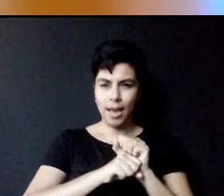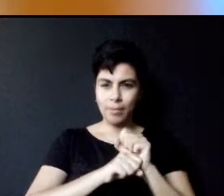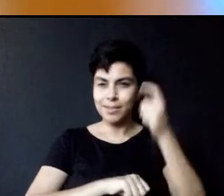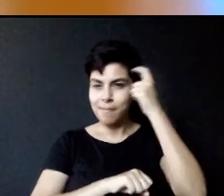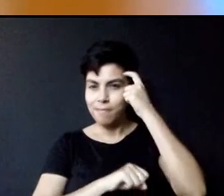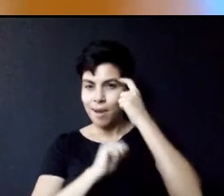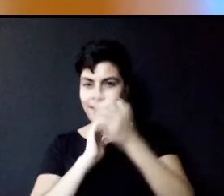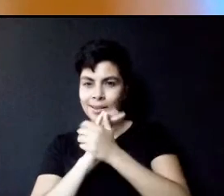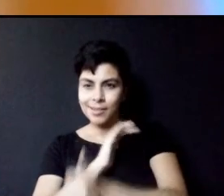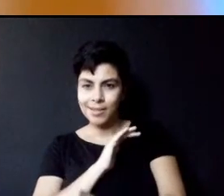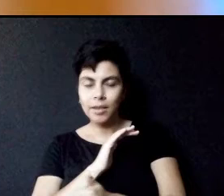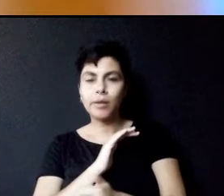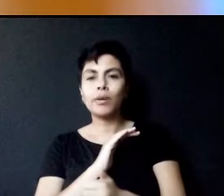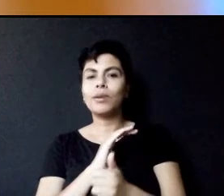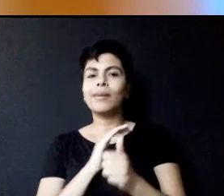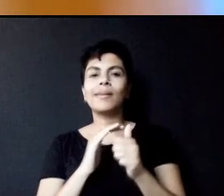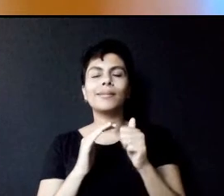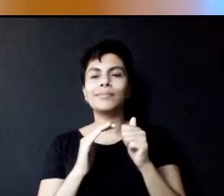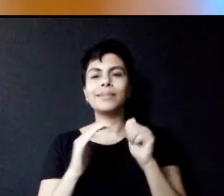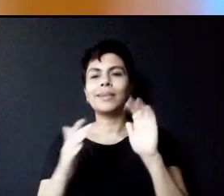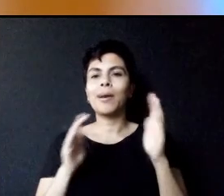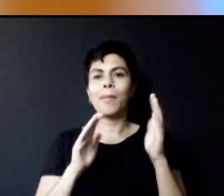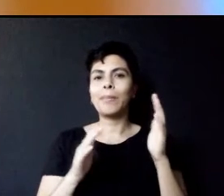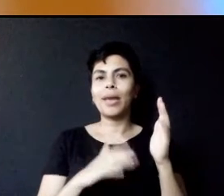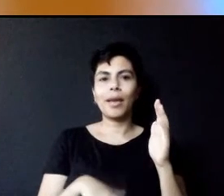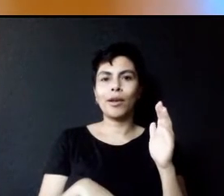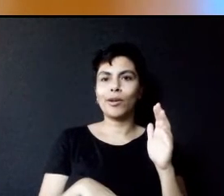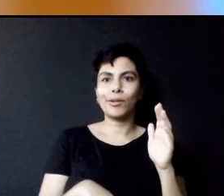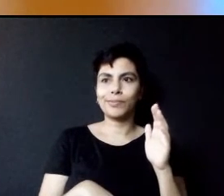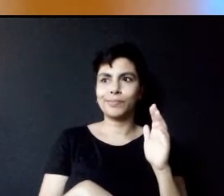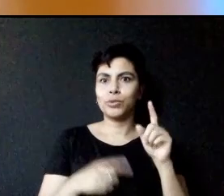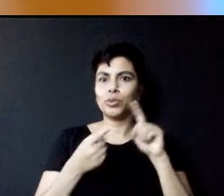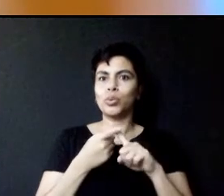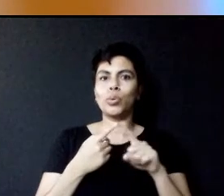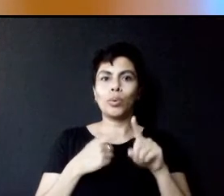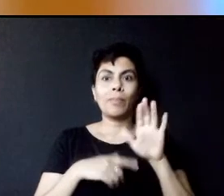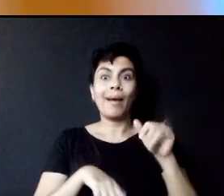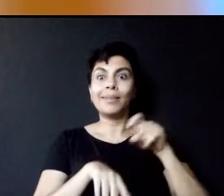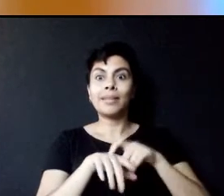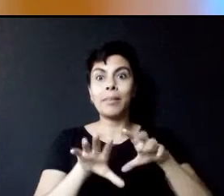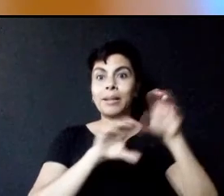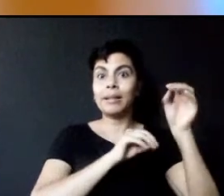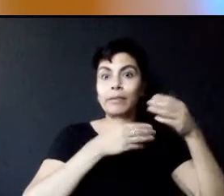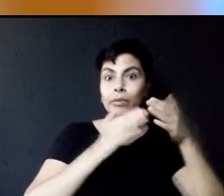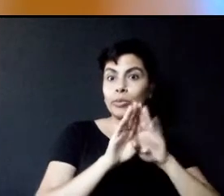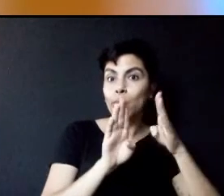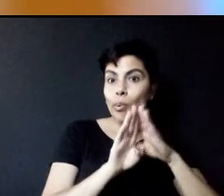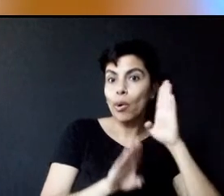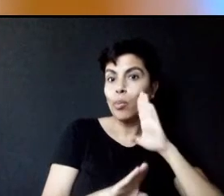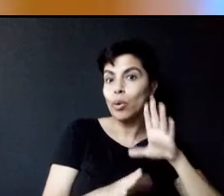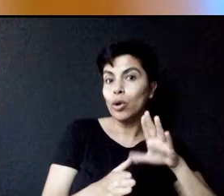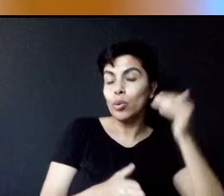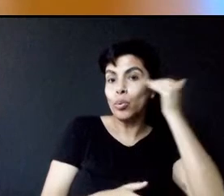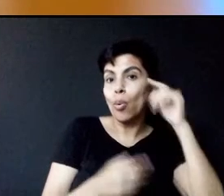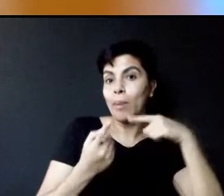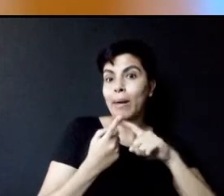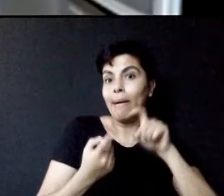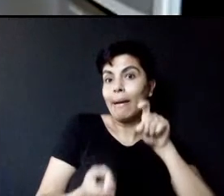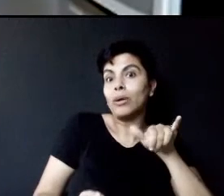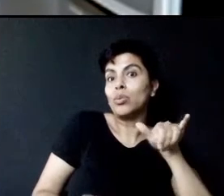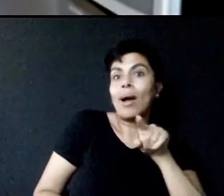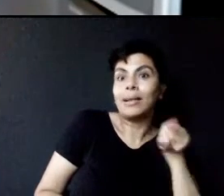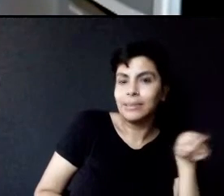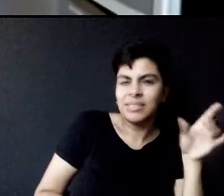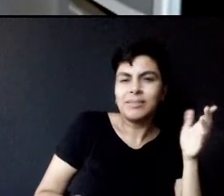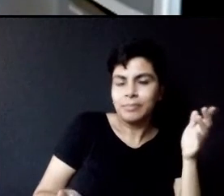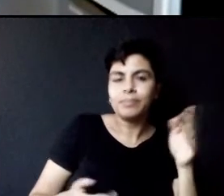of mind and skills versus trying to say by the time they walk out of the door, they will know X.